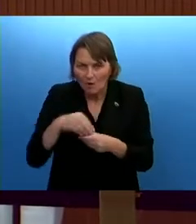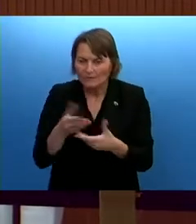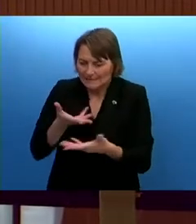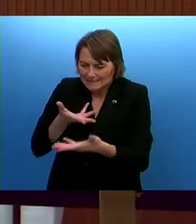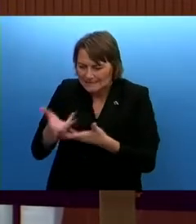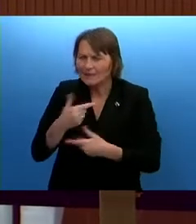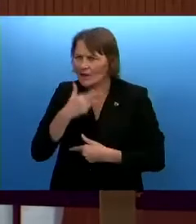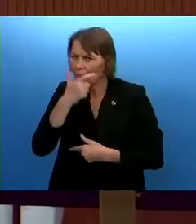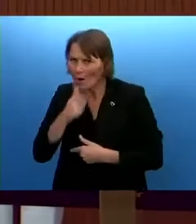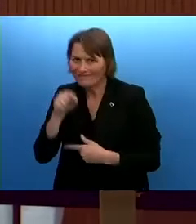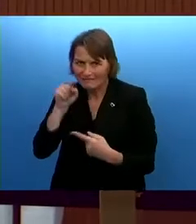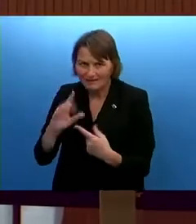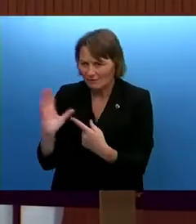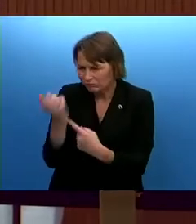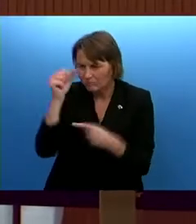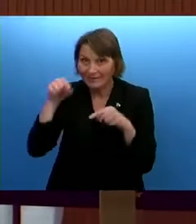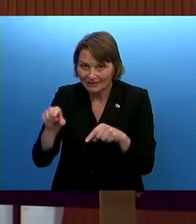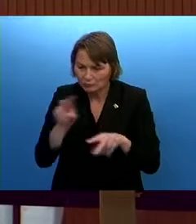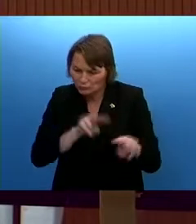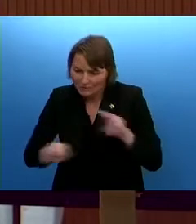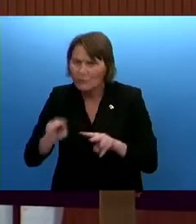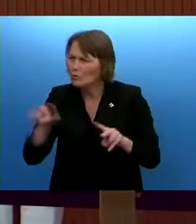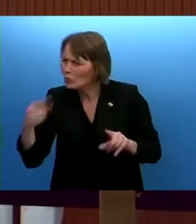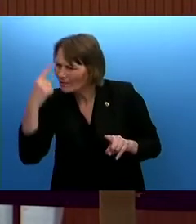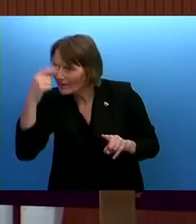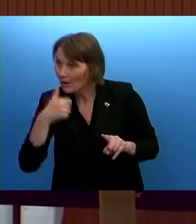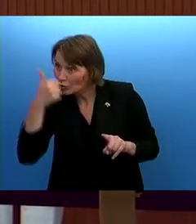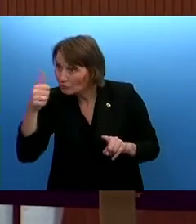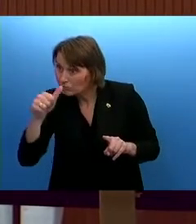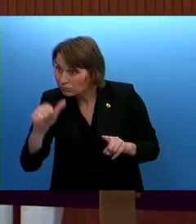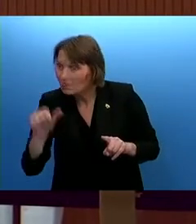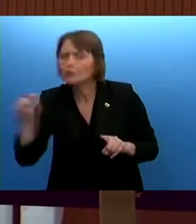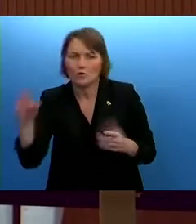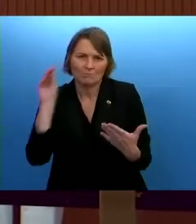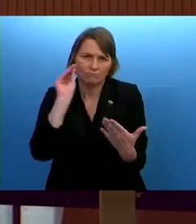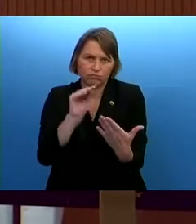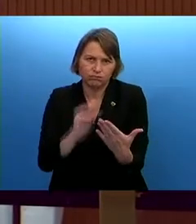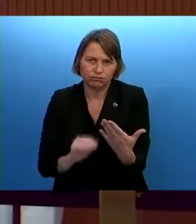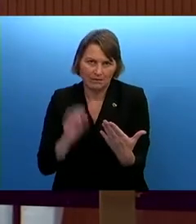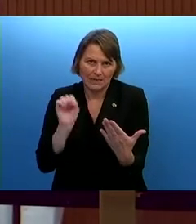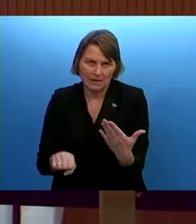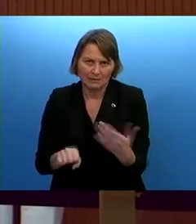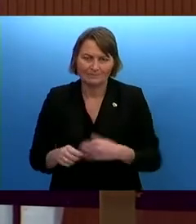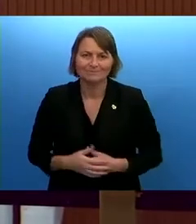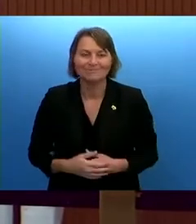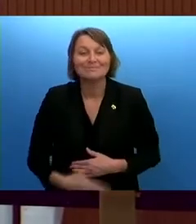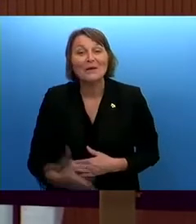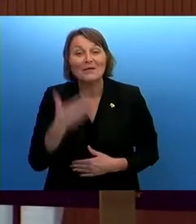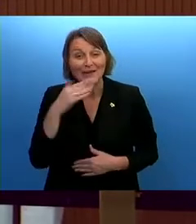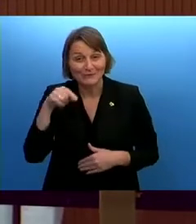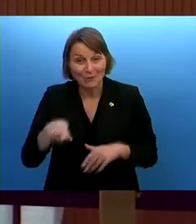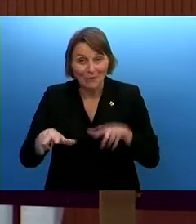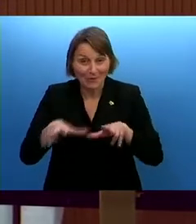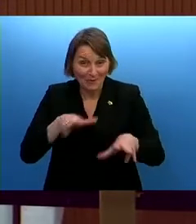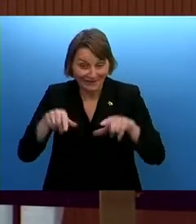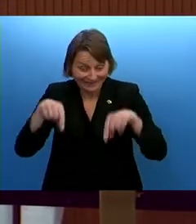the outcomes of that review. And finally, I would just like to thank again the organizers, and we look forward to